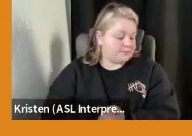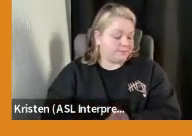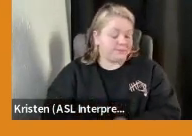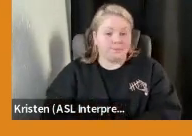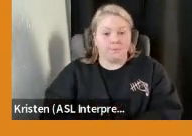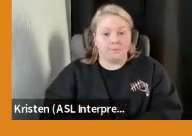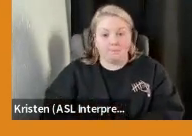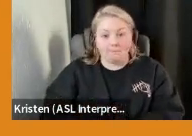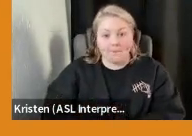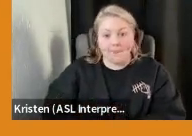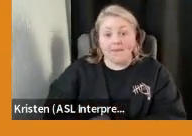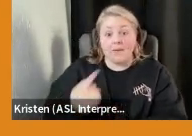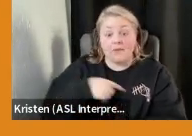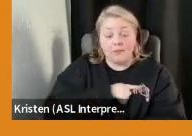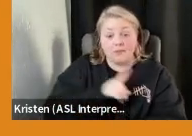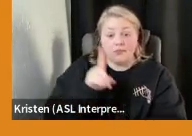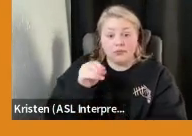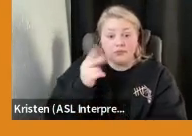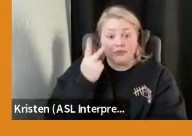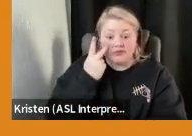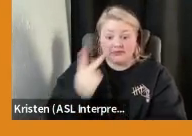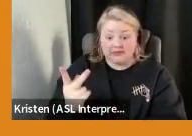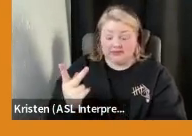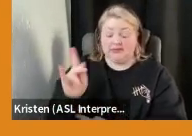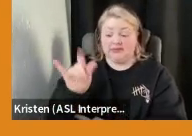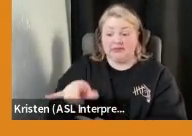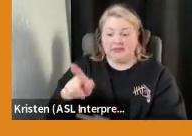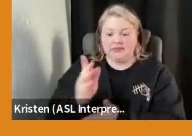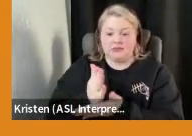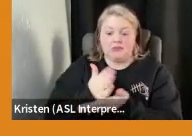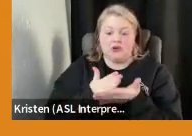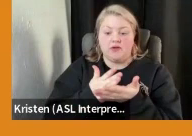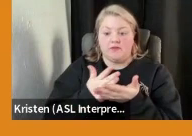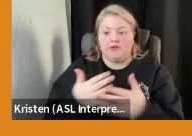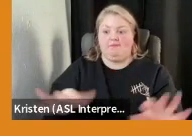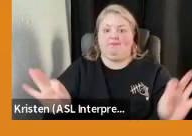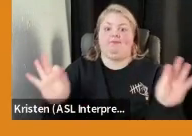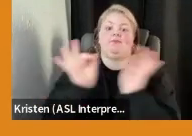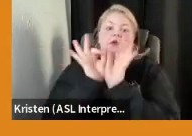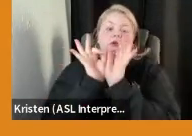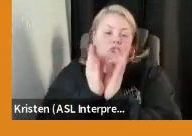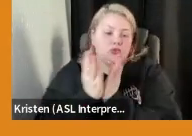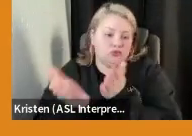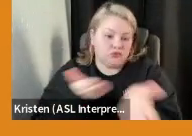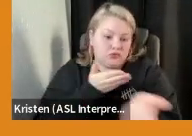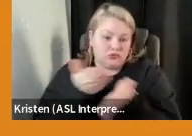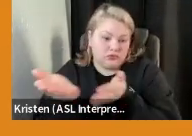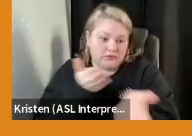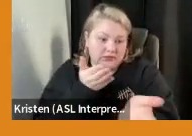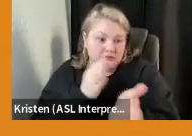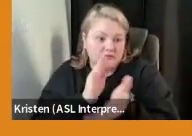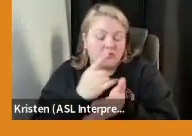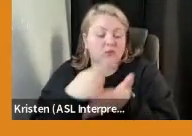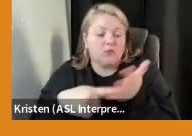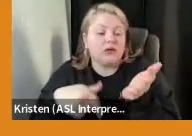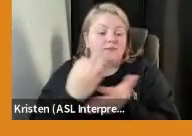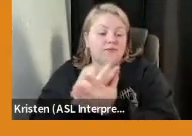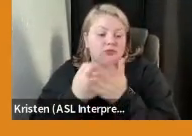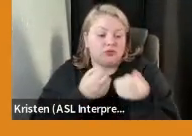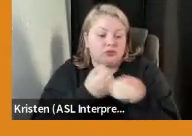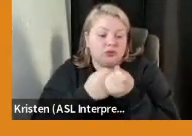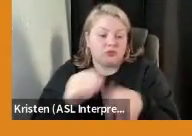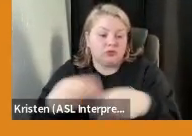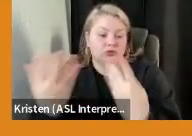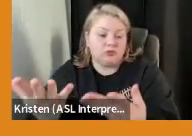So right, we see that as a really valuable service that fiscal sponsors provide to